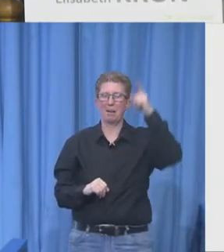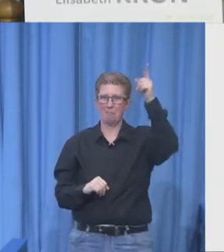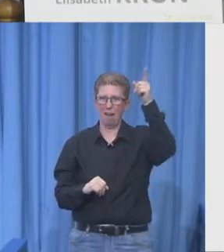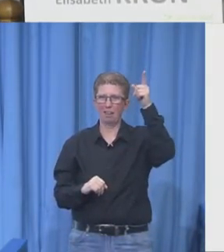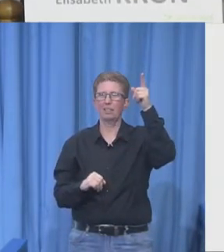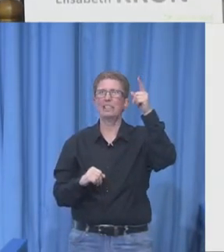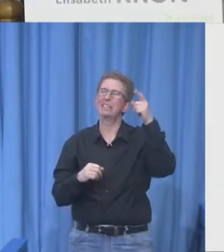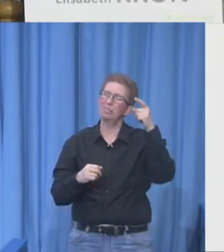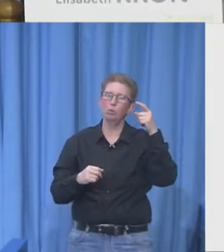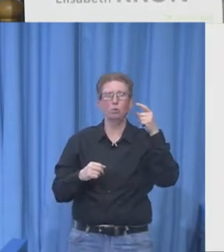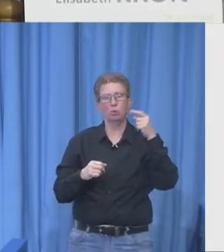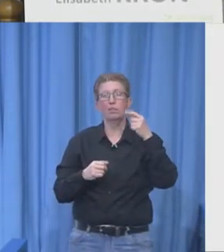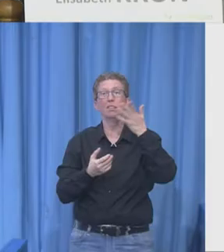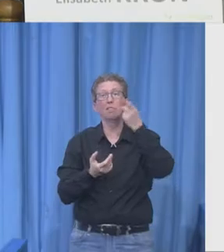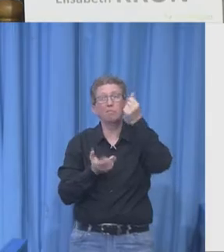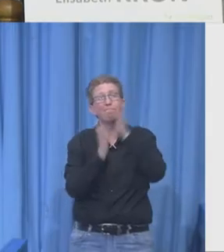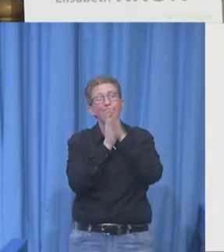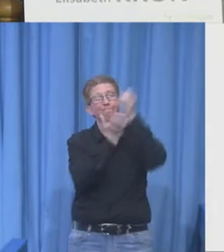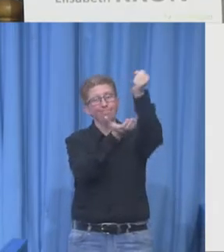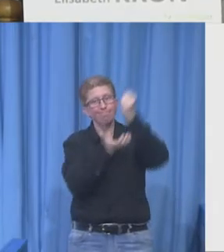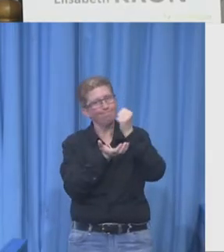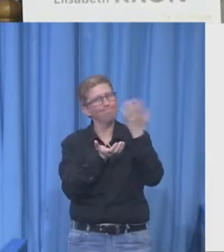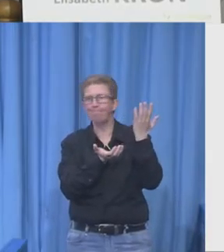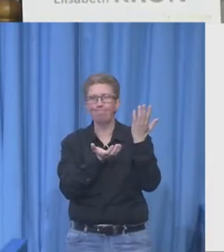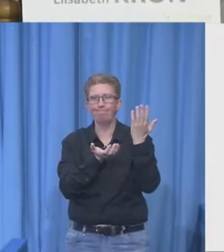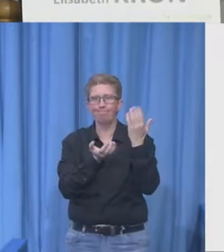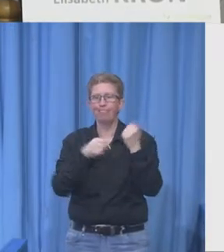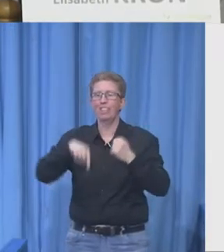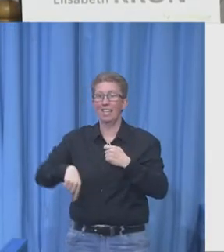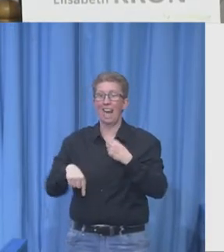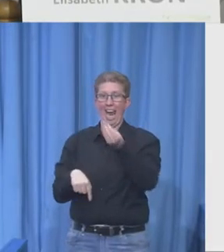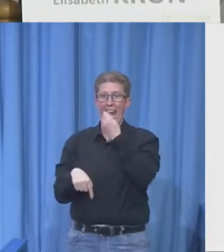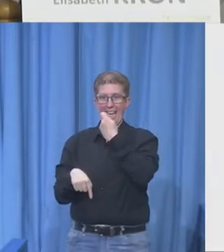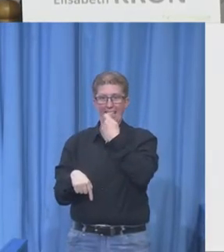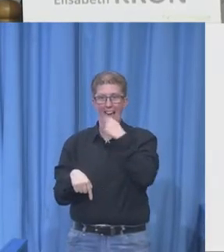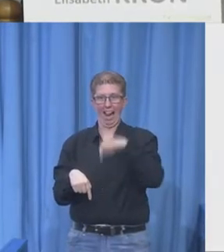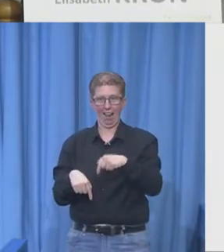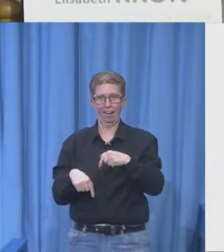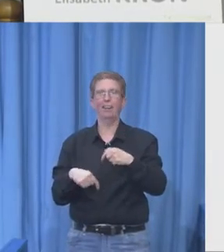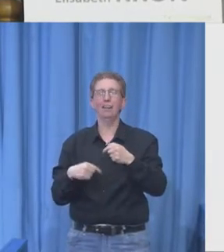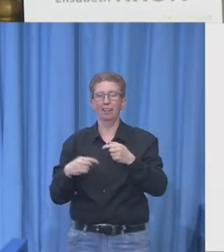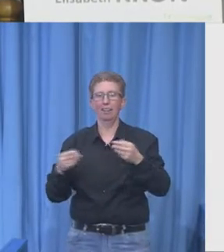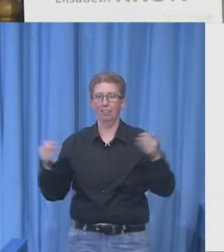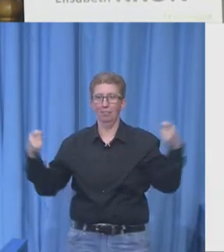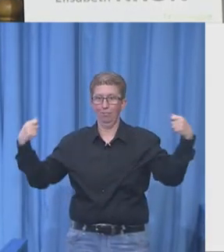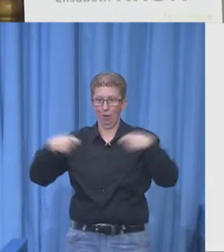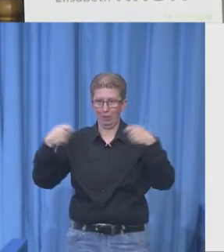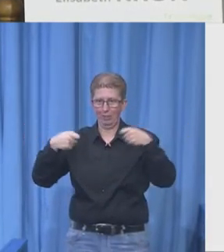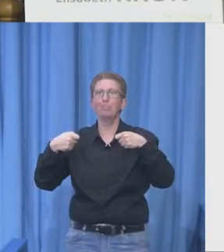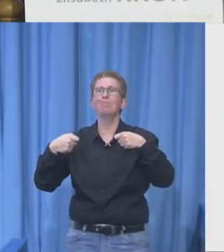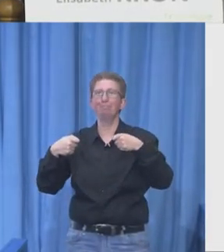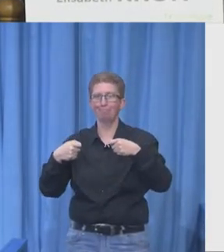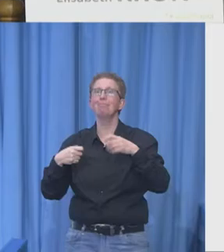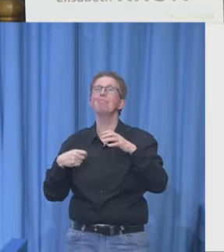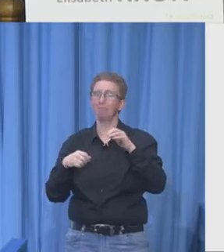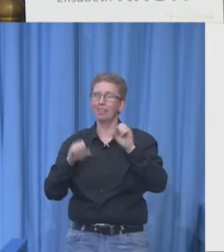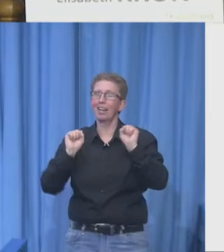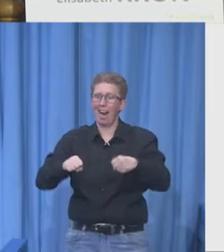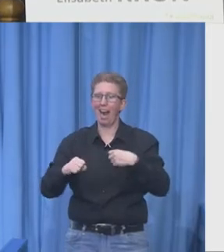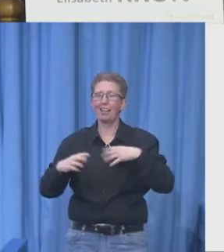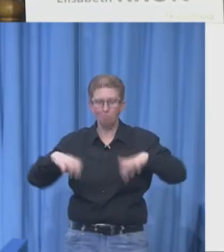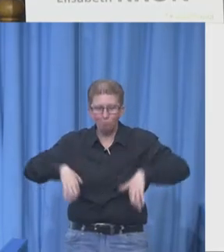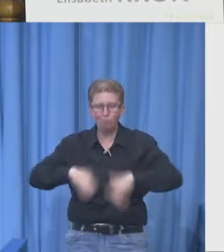Essl Foundation. We employed the first person with autism in a leasing